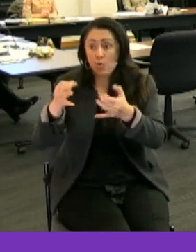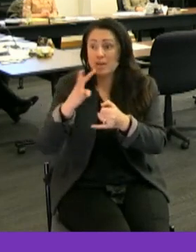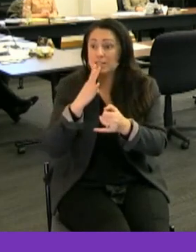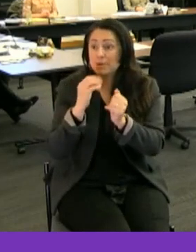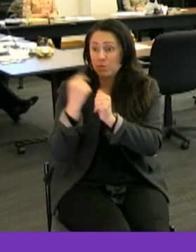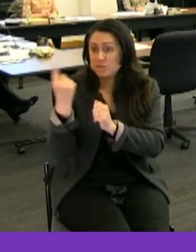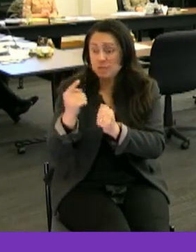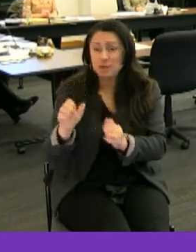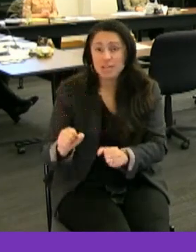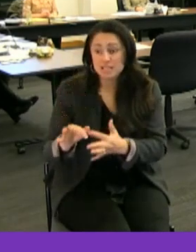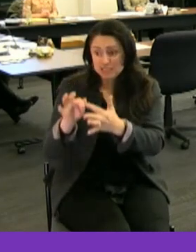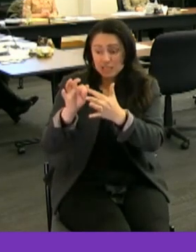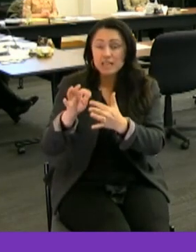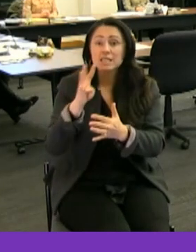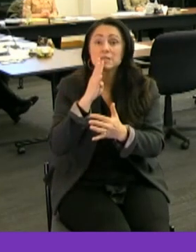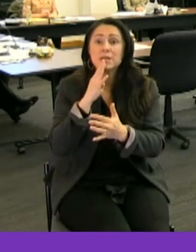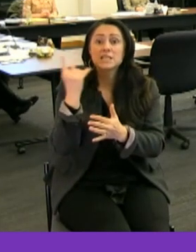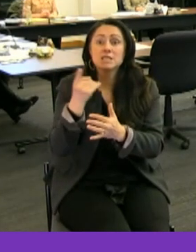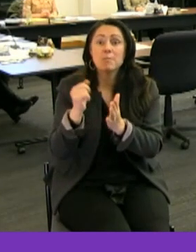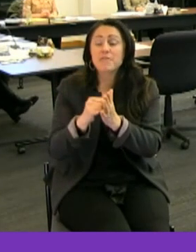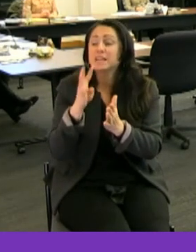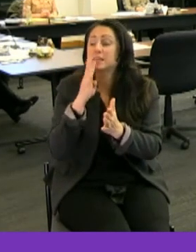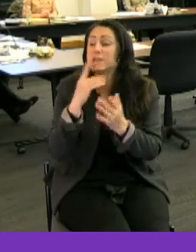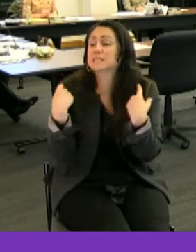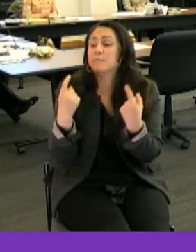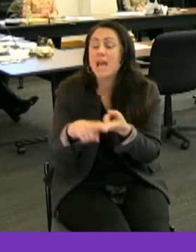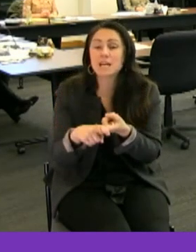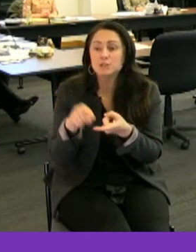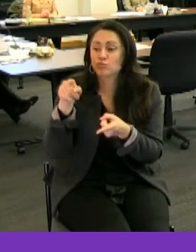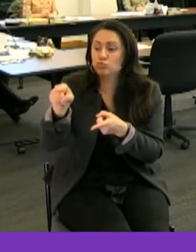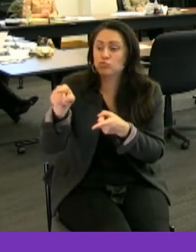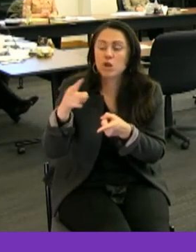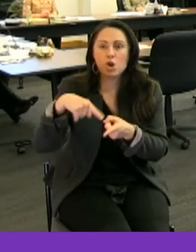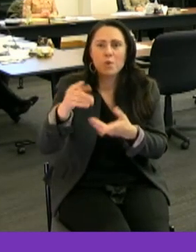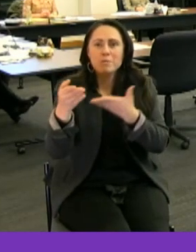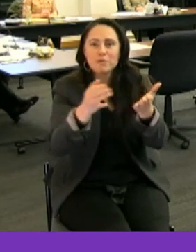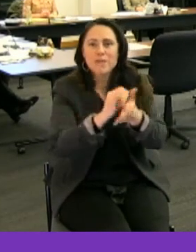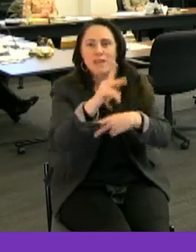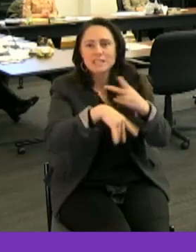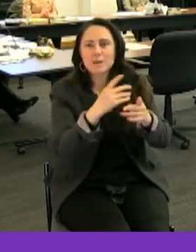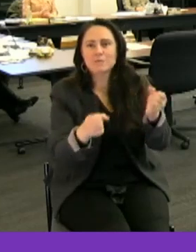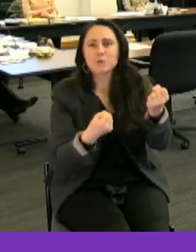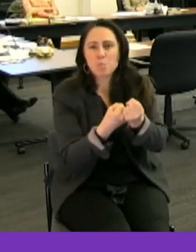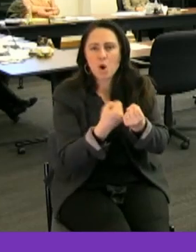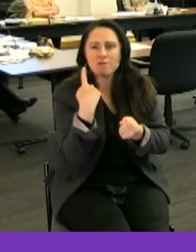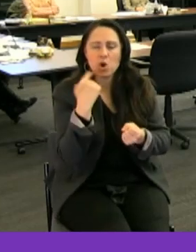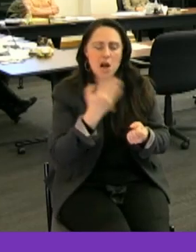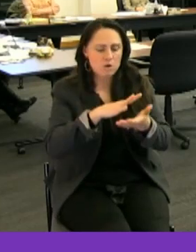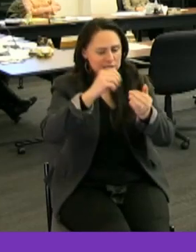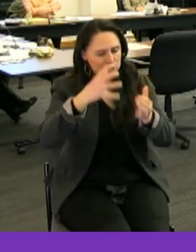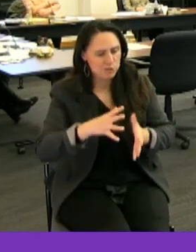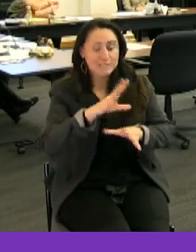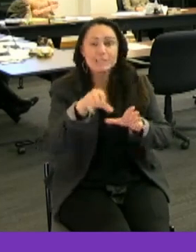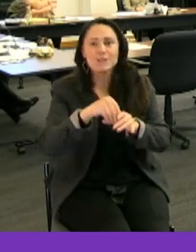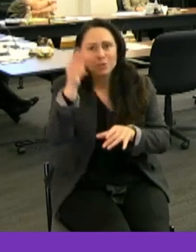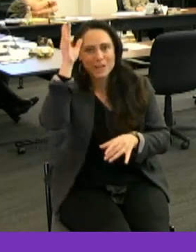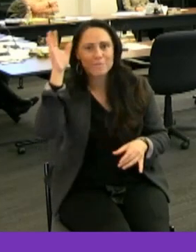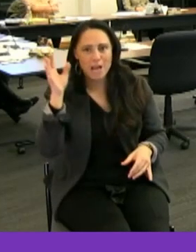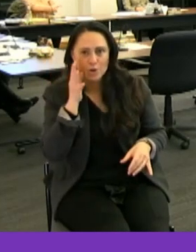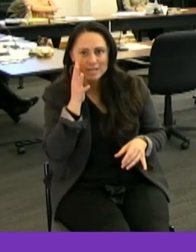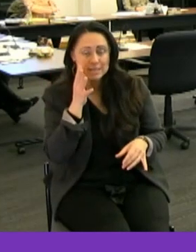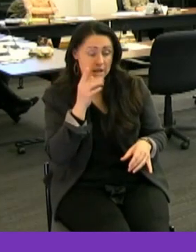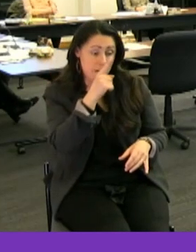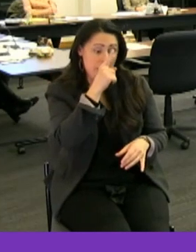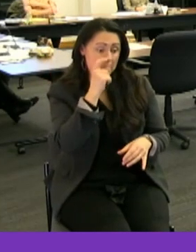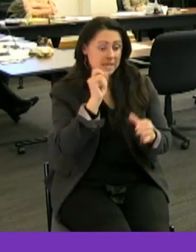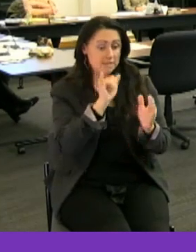that option, that would like to speak to someone who speaks Spanish, and we provide that type of support for our students, including parents. And